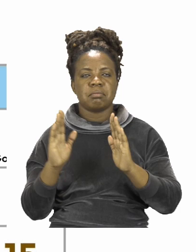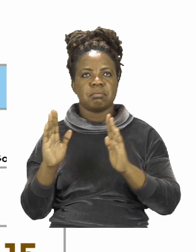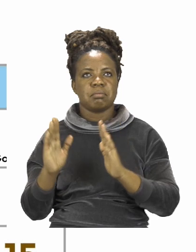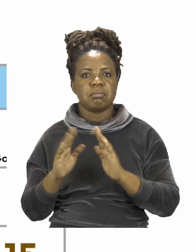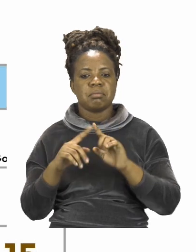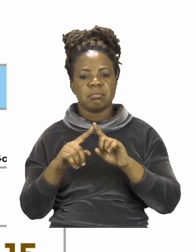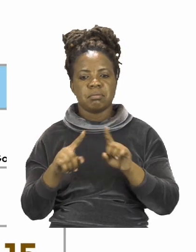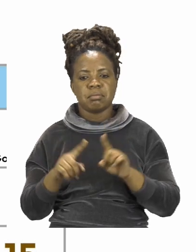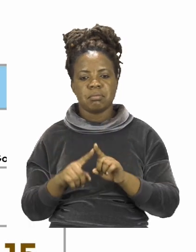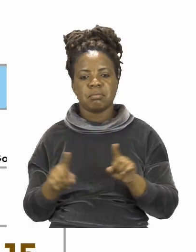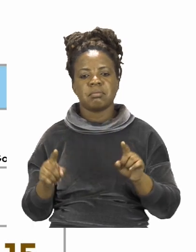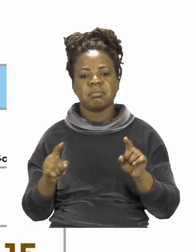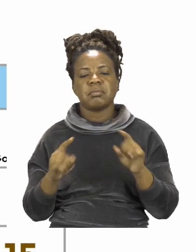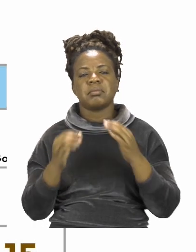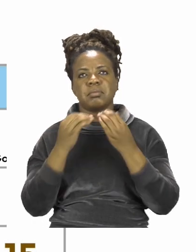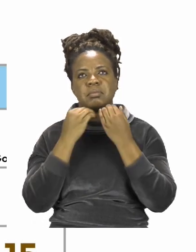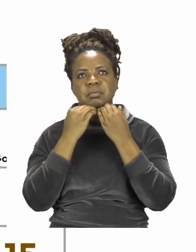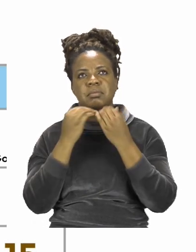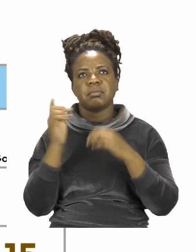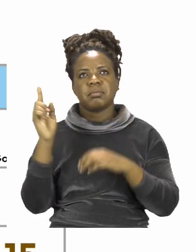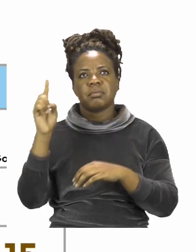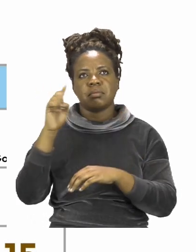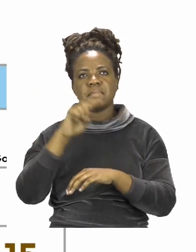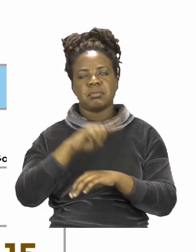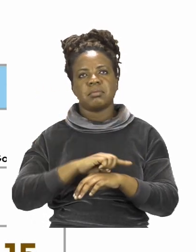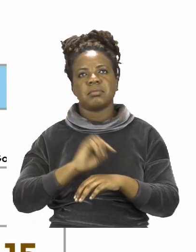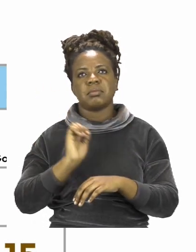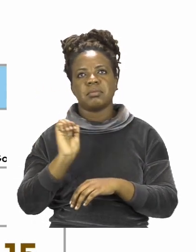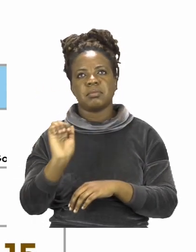to use the calendar to answer the following questions.